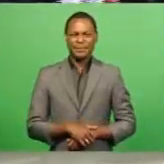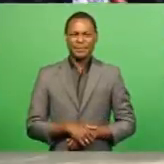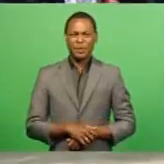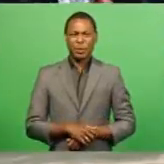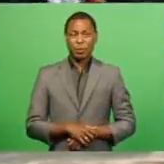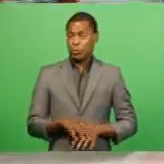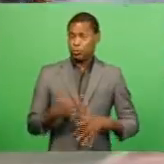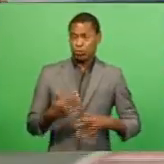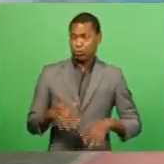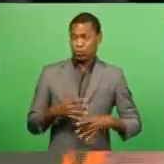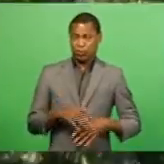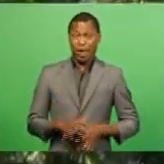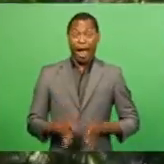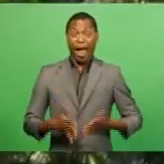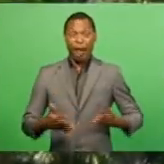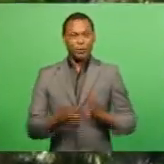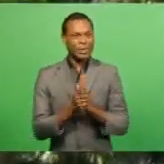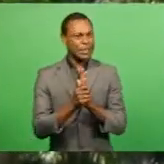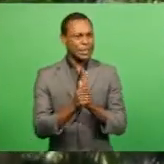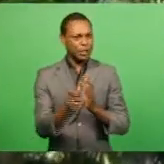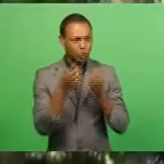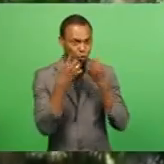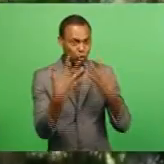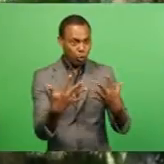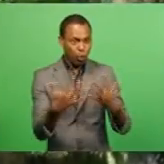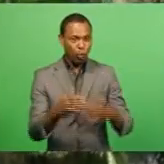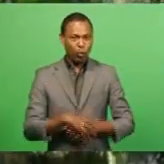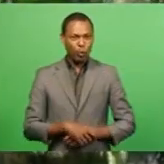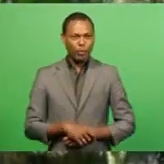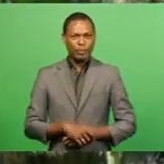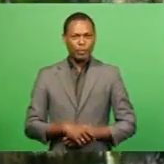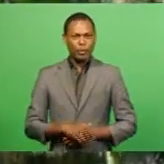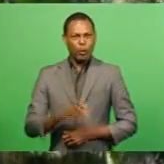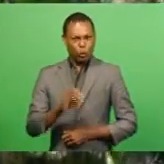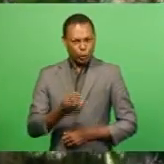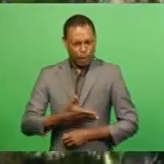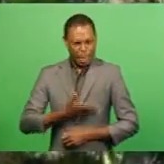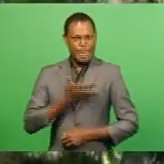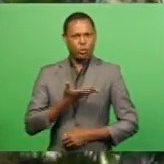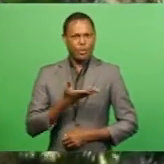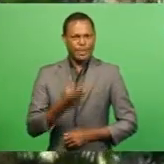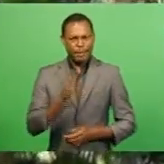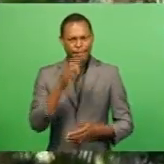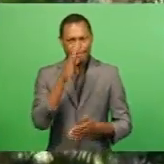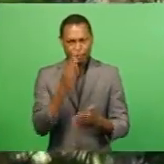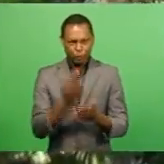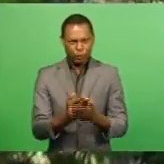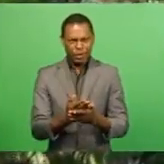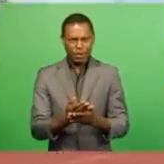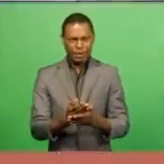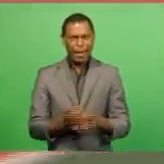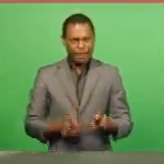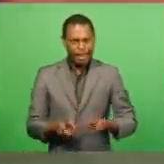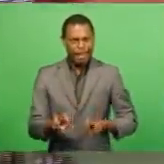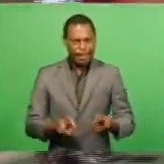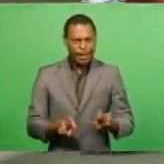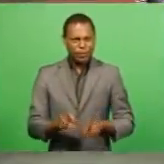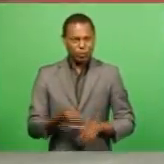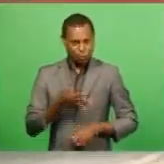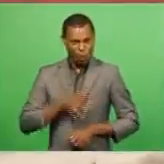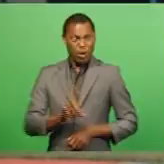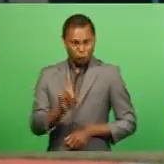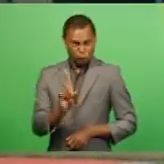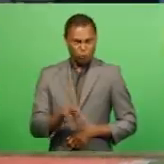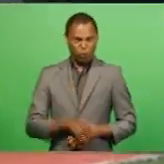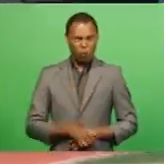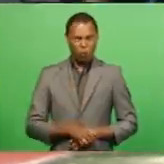the youngsters' commitment. As long as the student is keen, as long as the athlete wants to do it and is dedicated